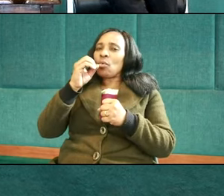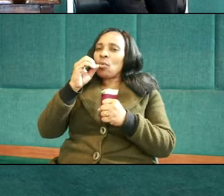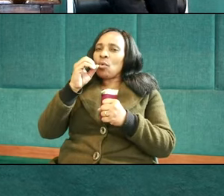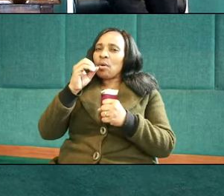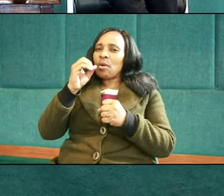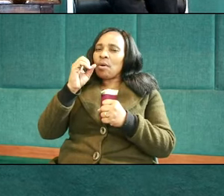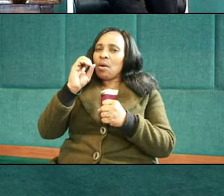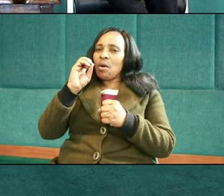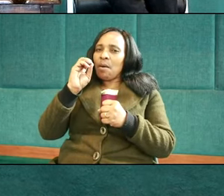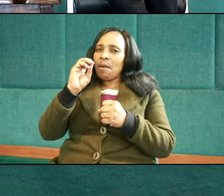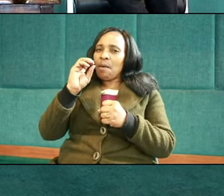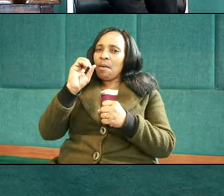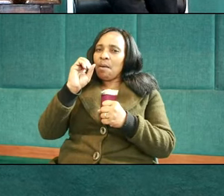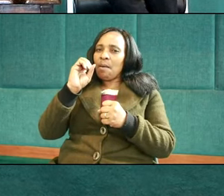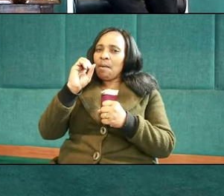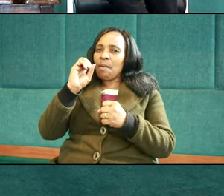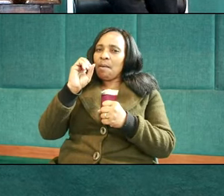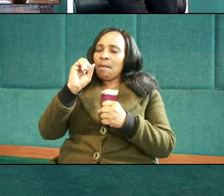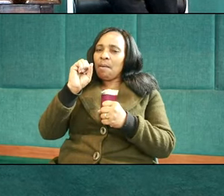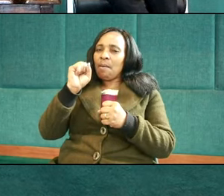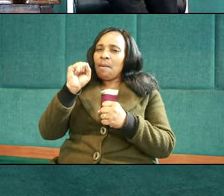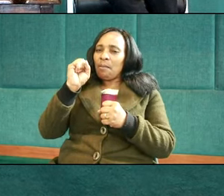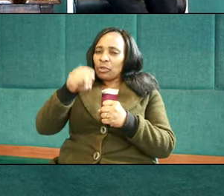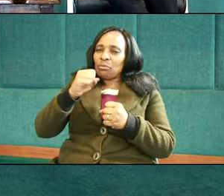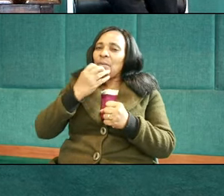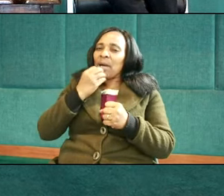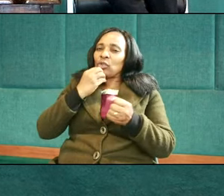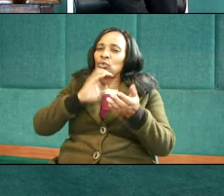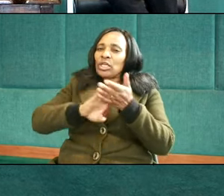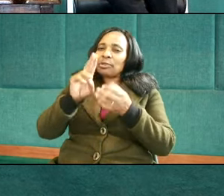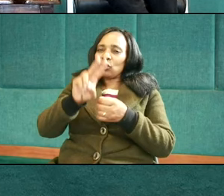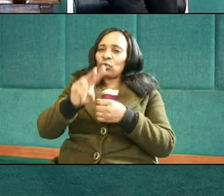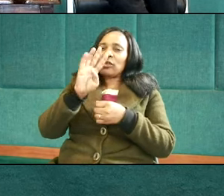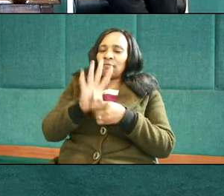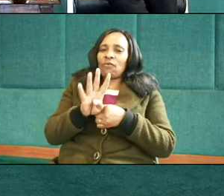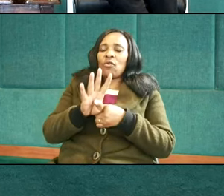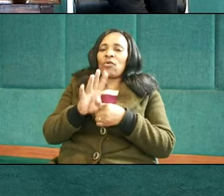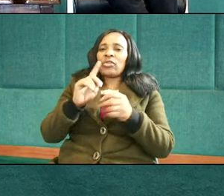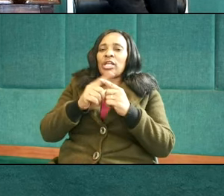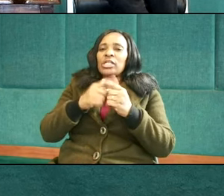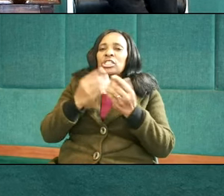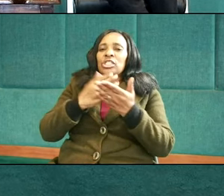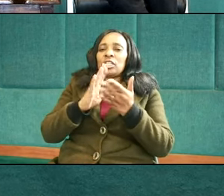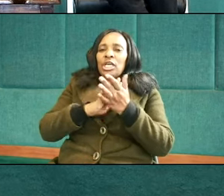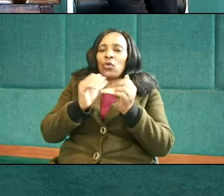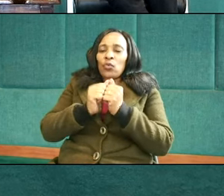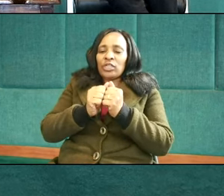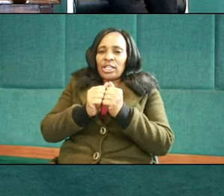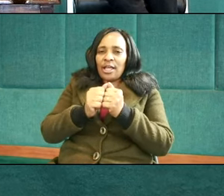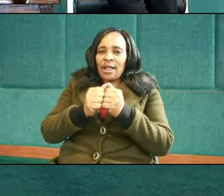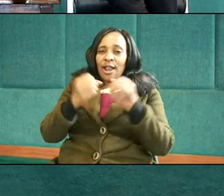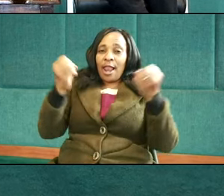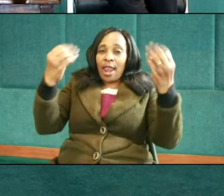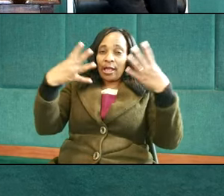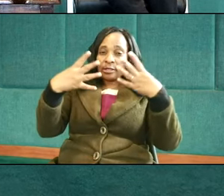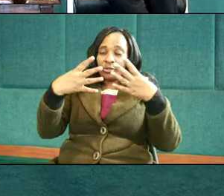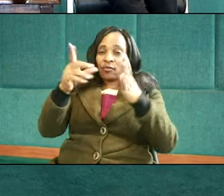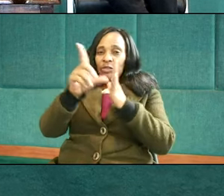verse 24? And as you read that, you can share with us the flashlight of the lesson today.